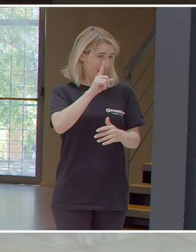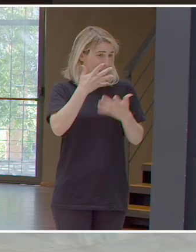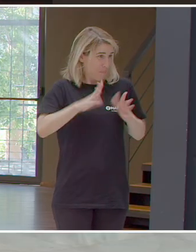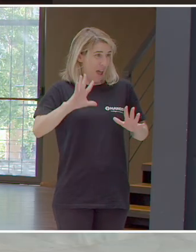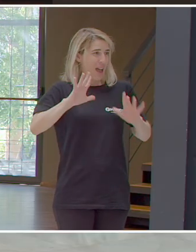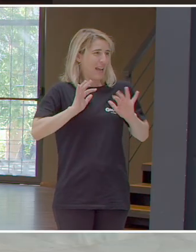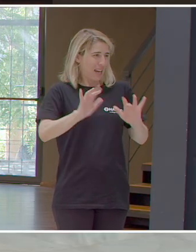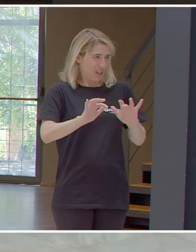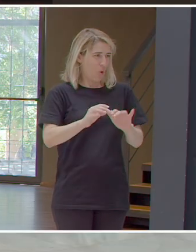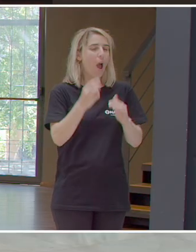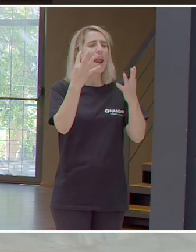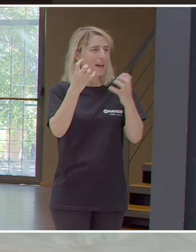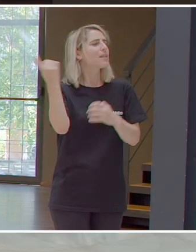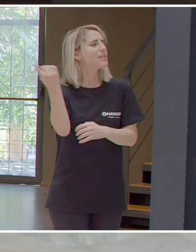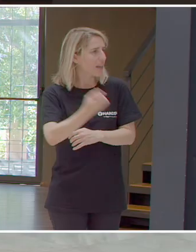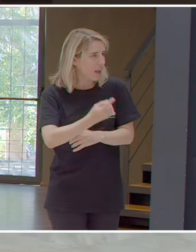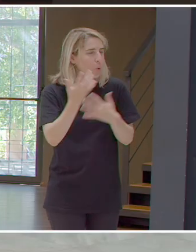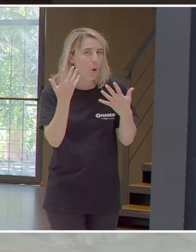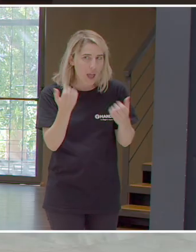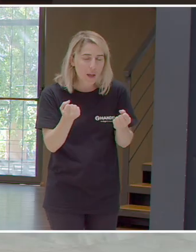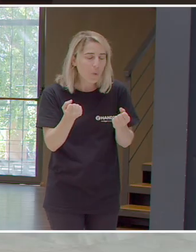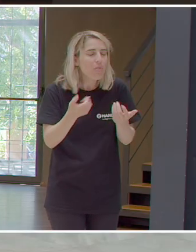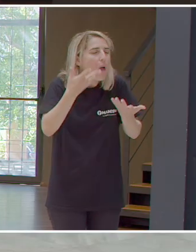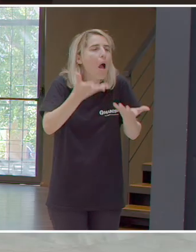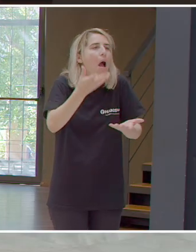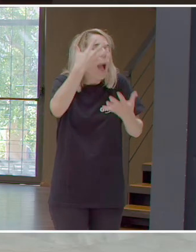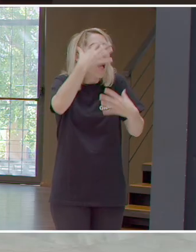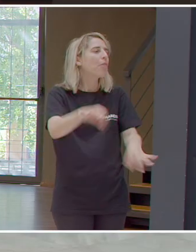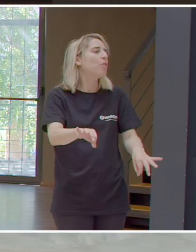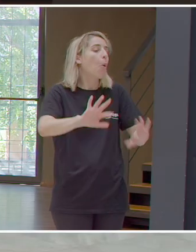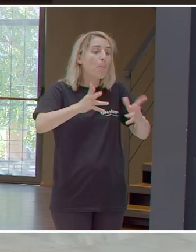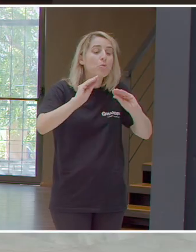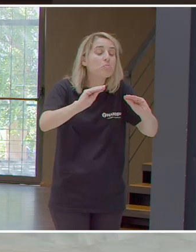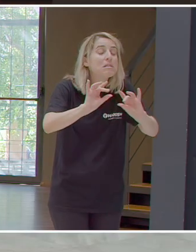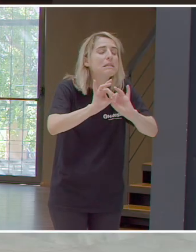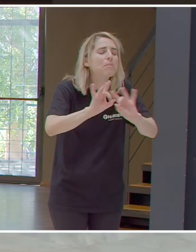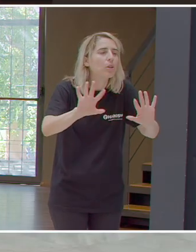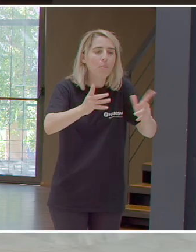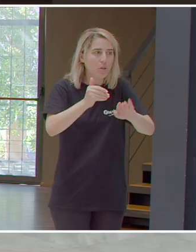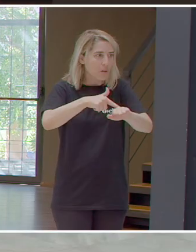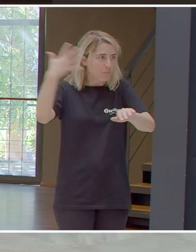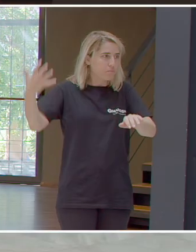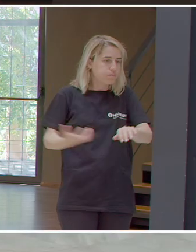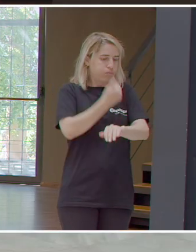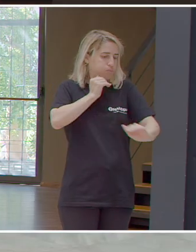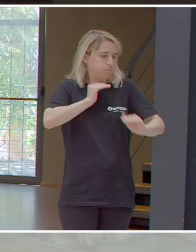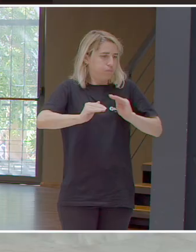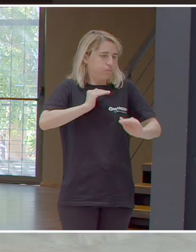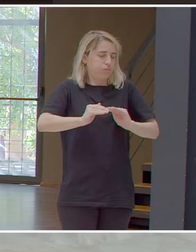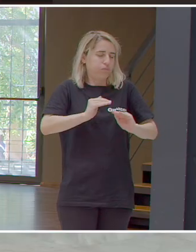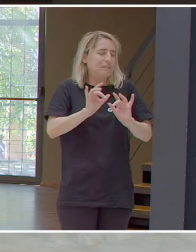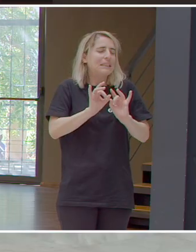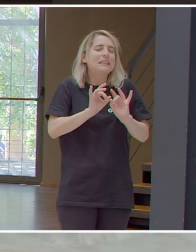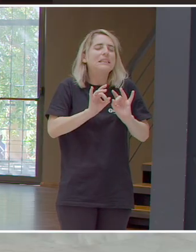practitioner or gynecologist about how to prevent this or when you were met with this illness,